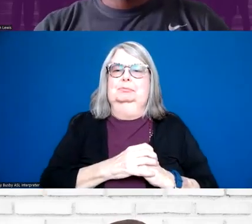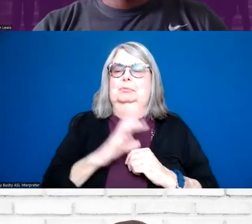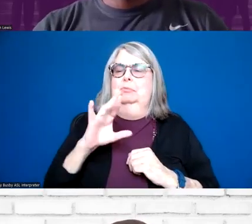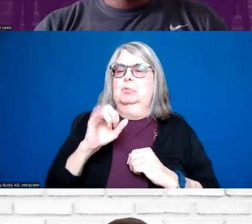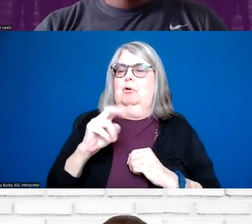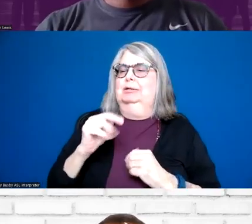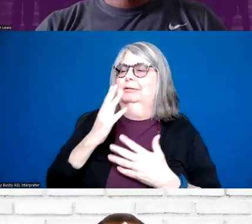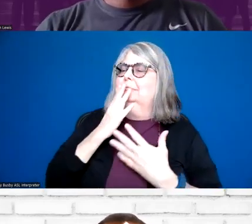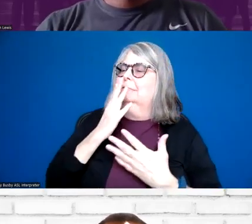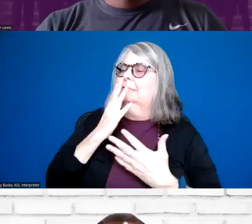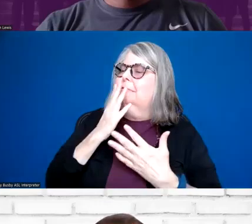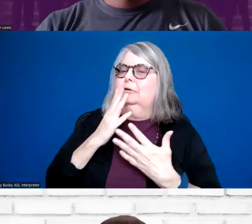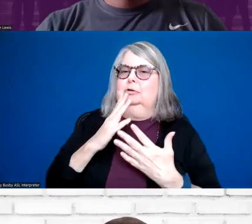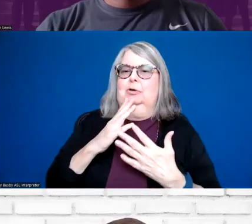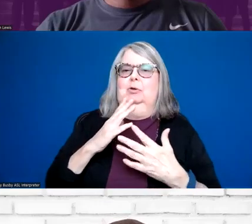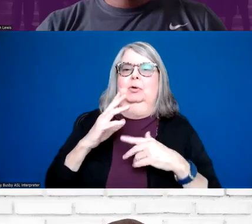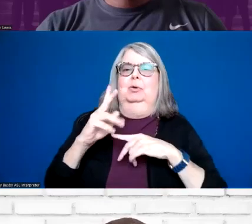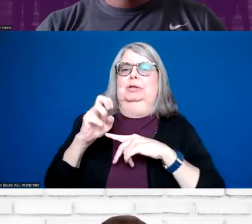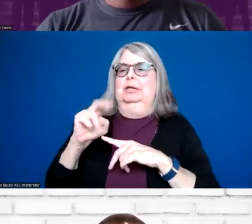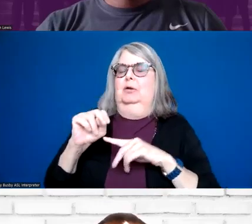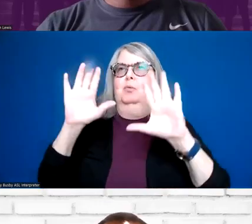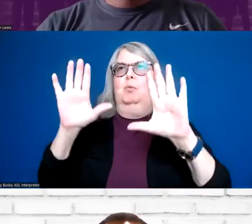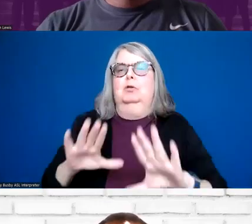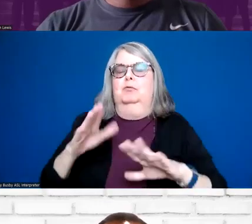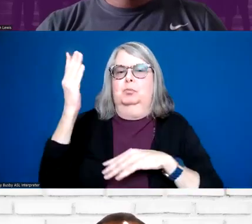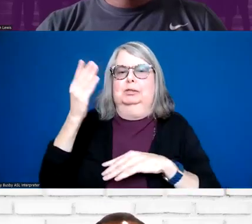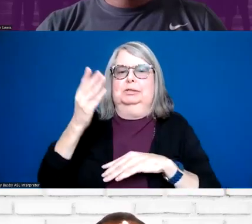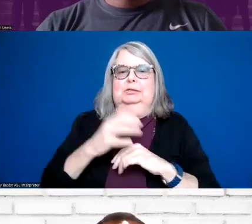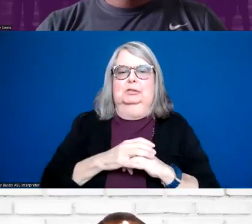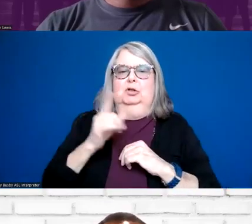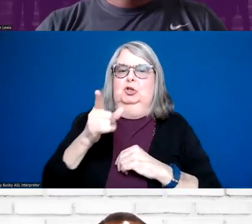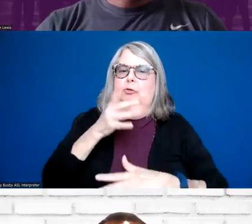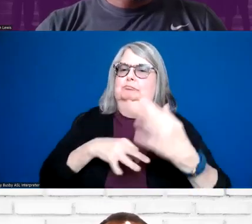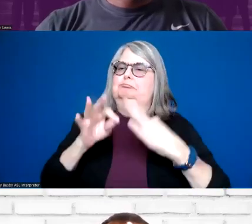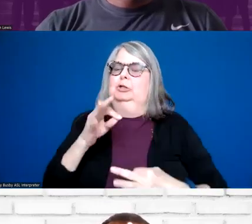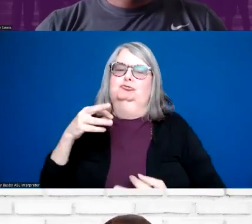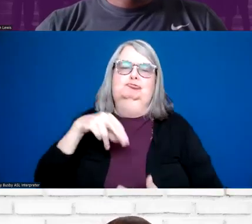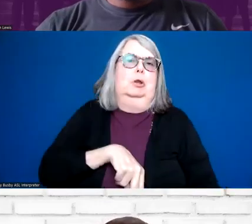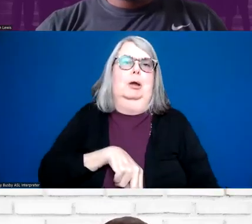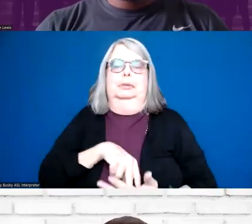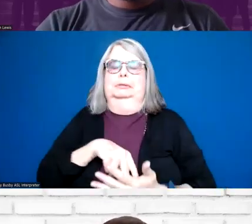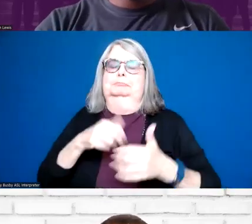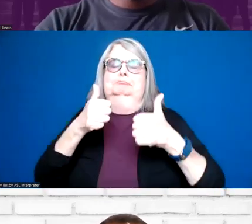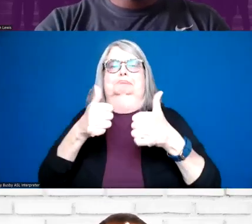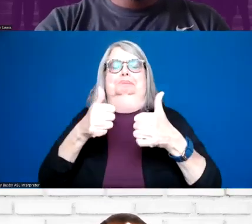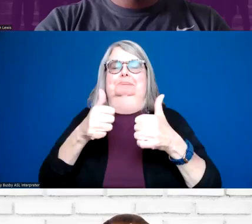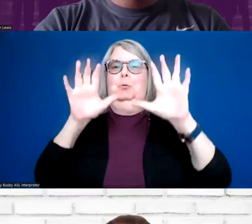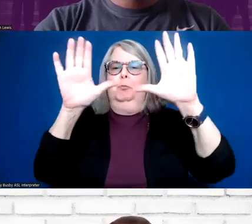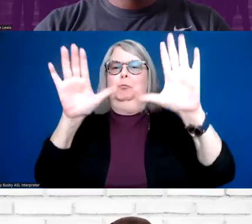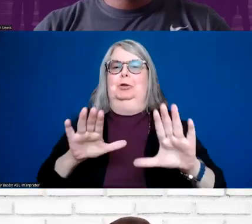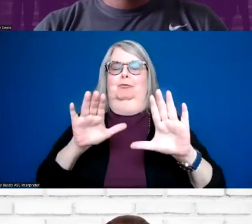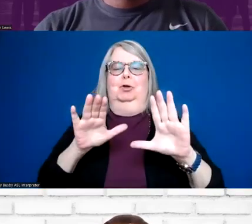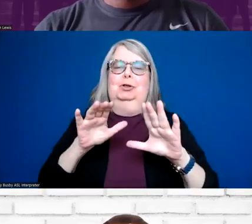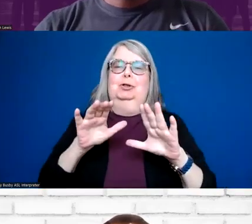Such a wonderful presentation. And believe me, you stood in and stood up. So it's absolutely wonderful presentation. If